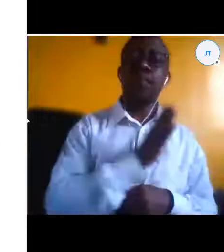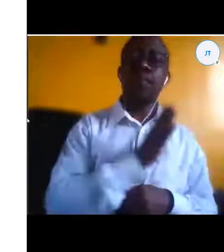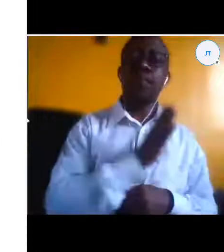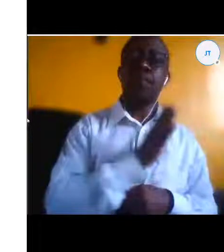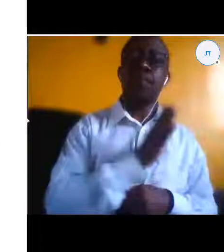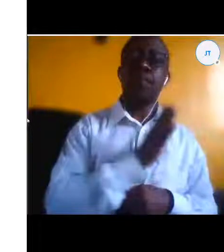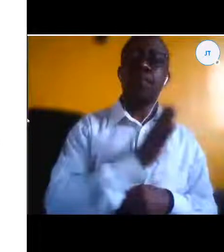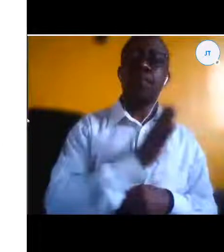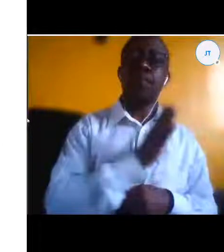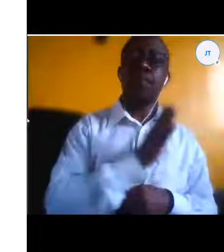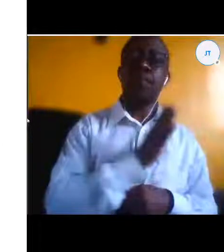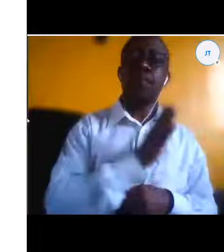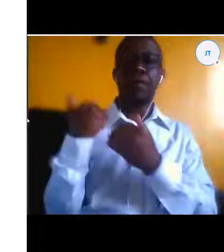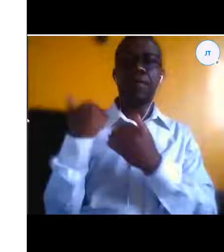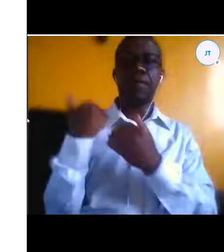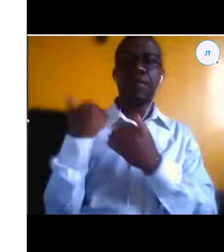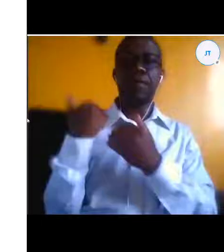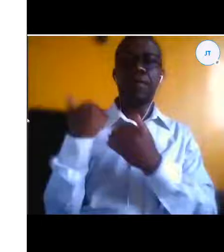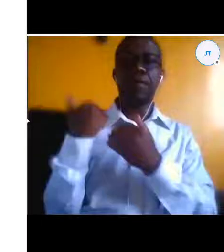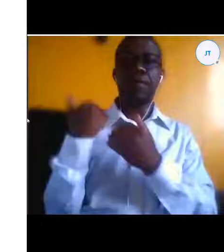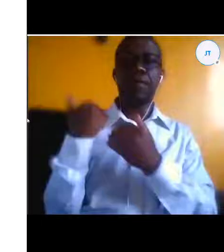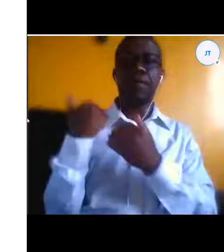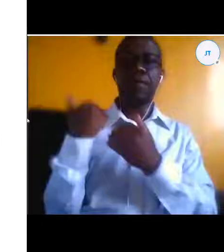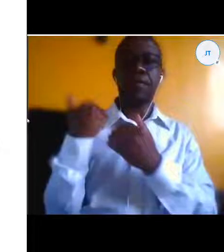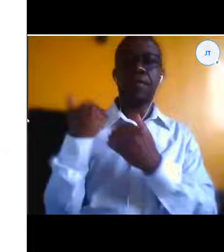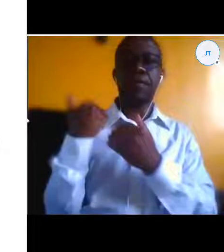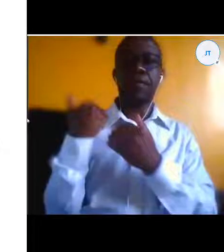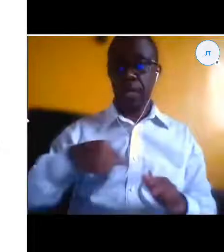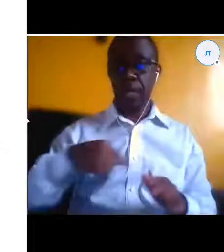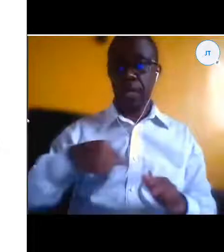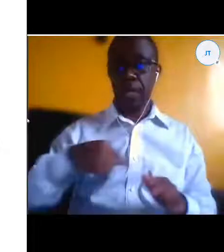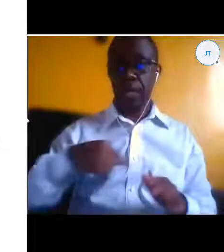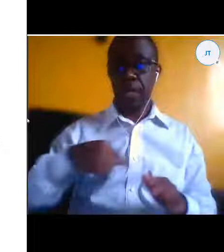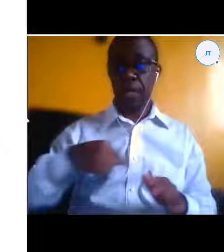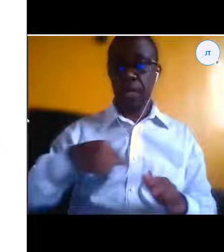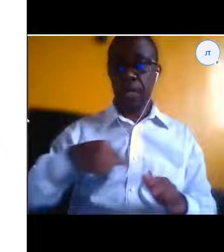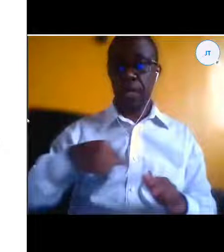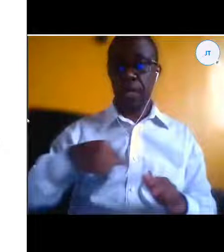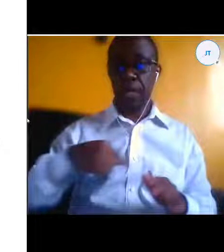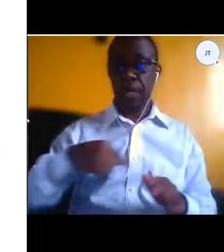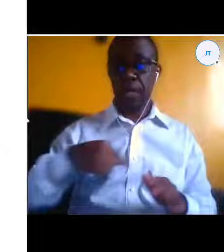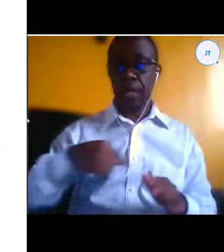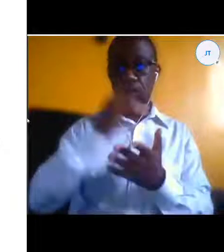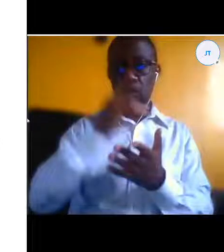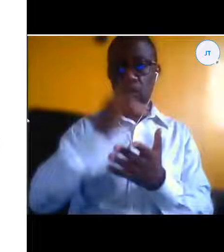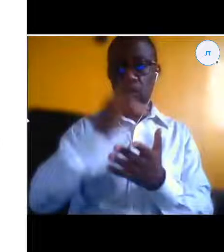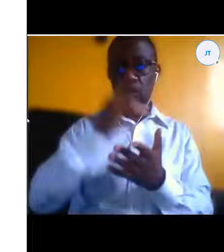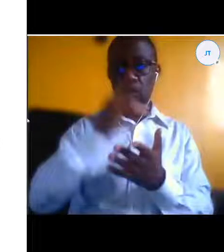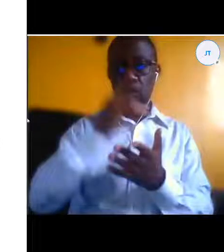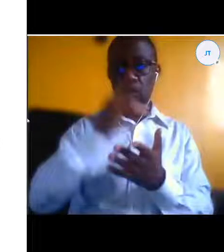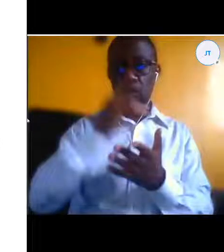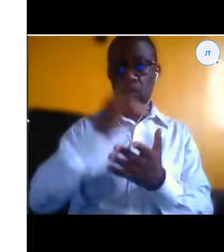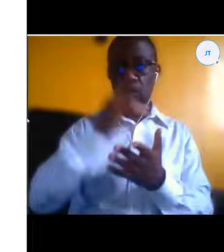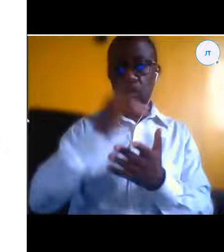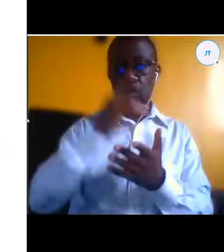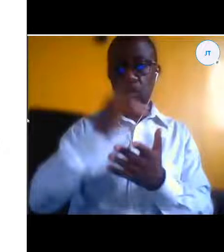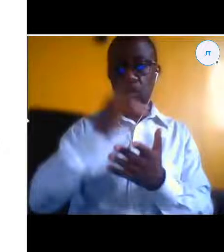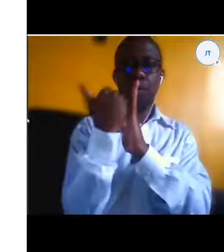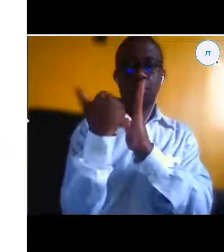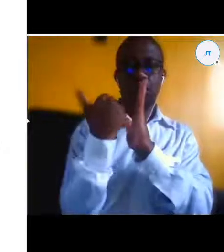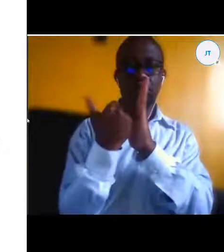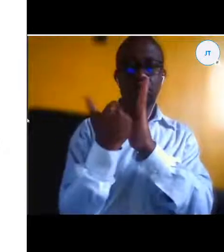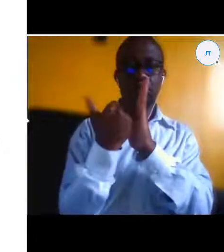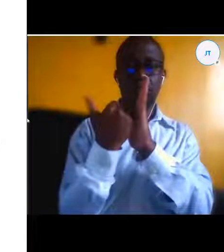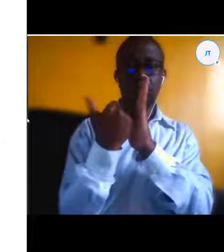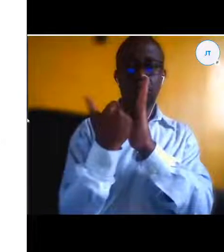privileged positions, you should ensure that the policies and the programs that you come with do facilitate